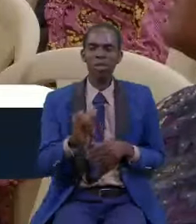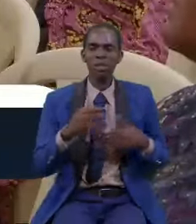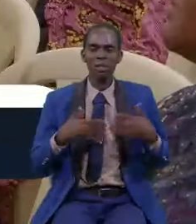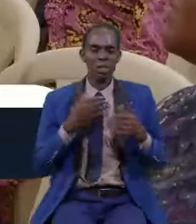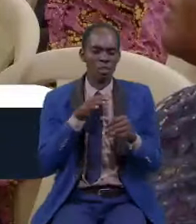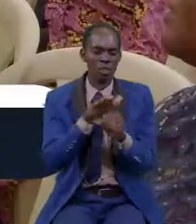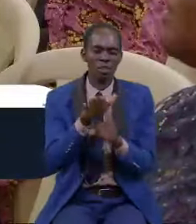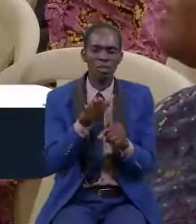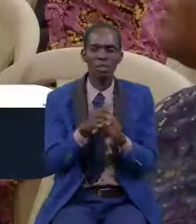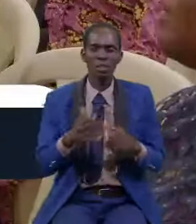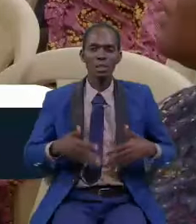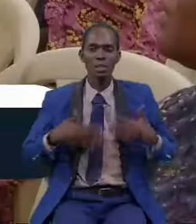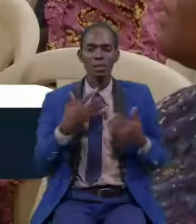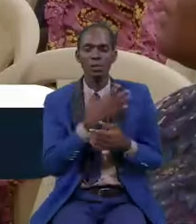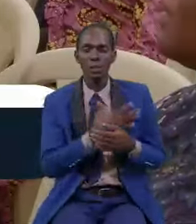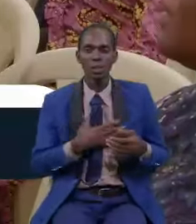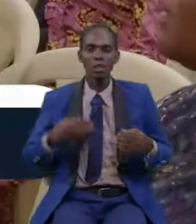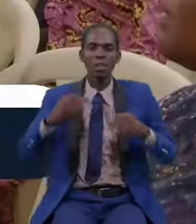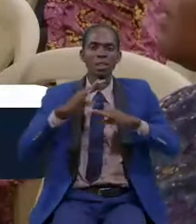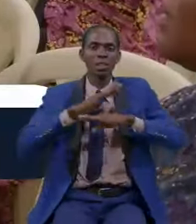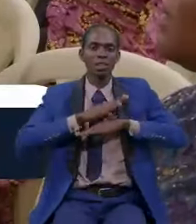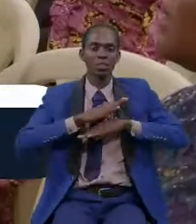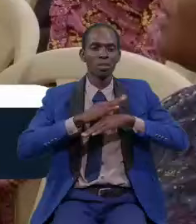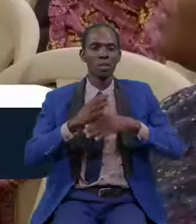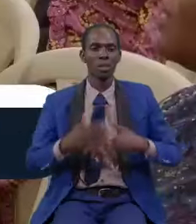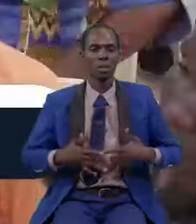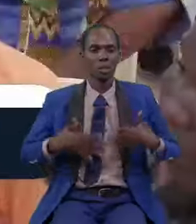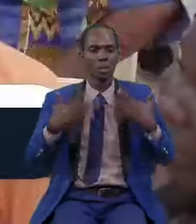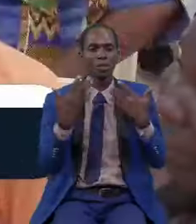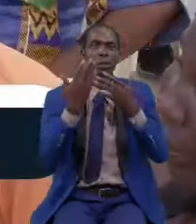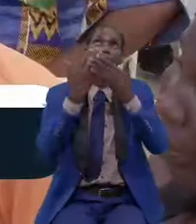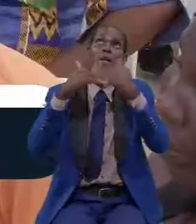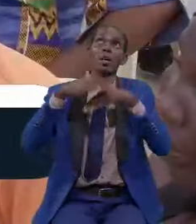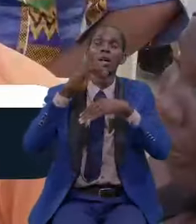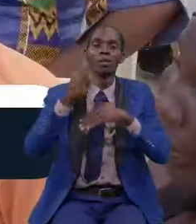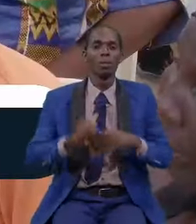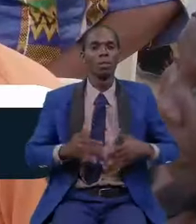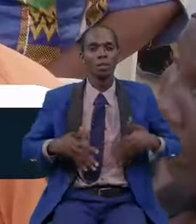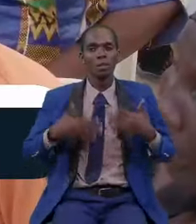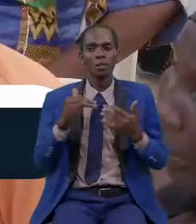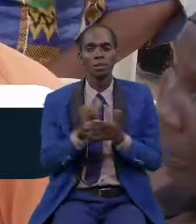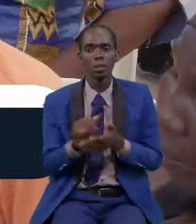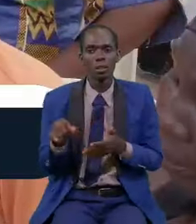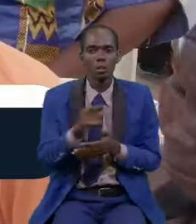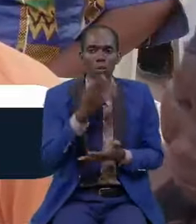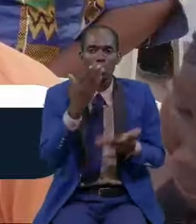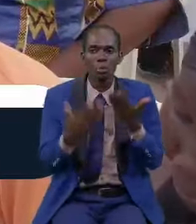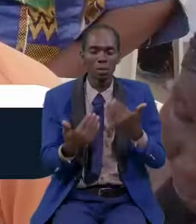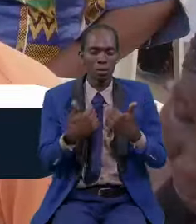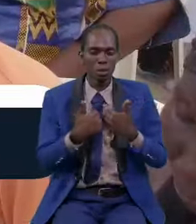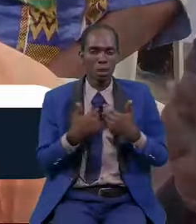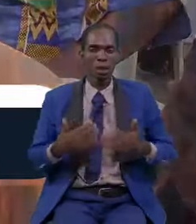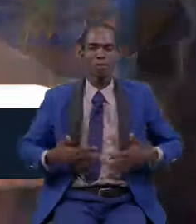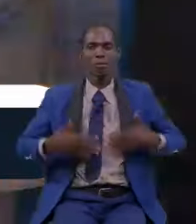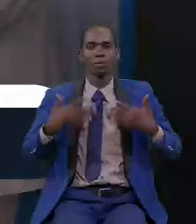life. And satisfactory life. Heavenly life. That they might have life and that they might have it